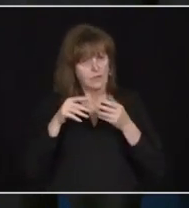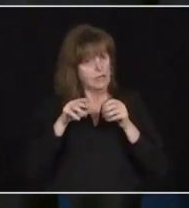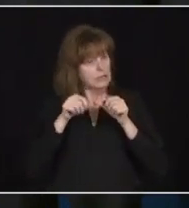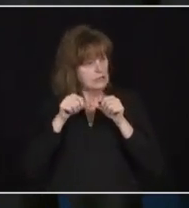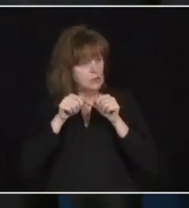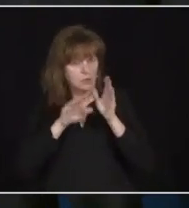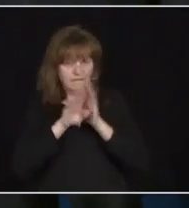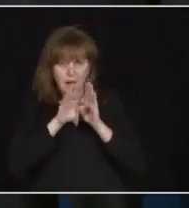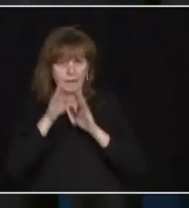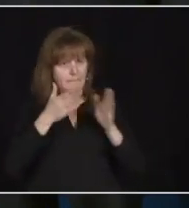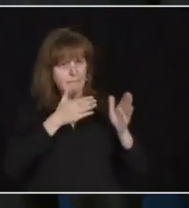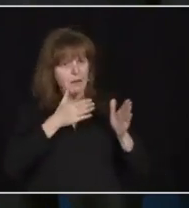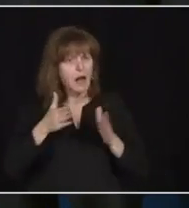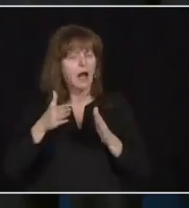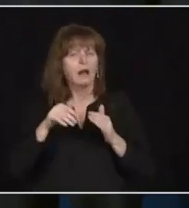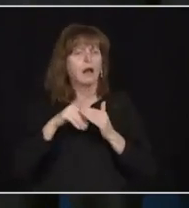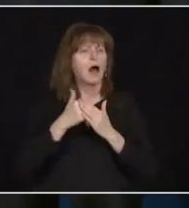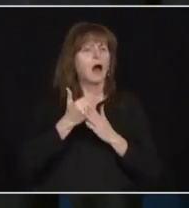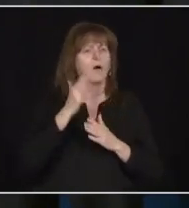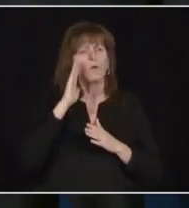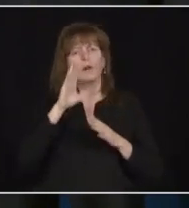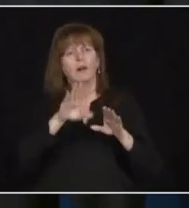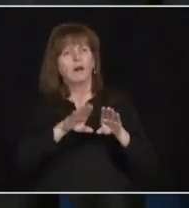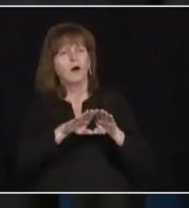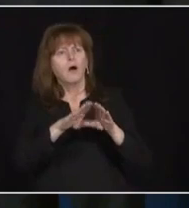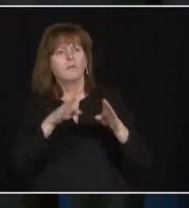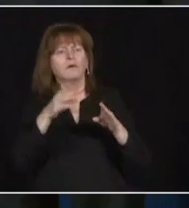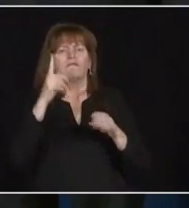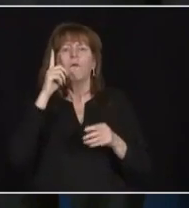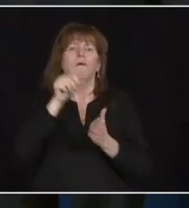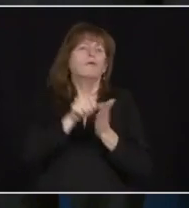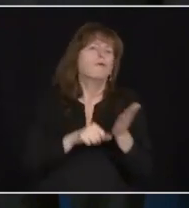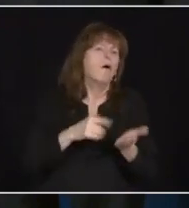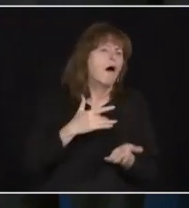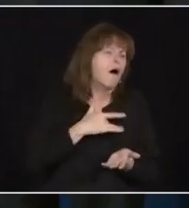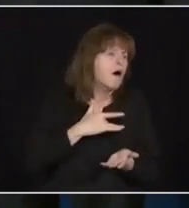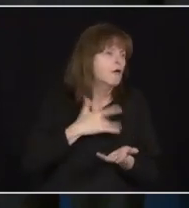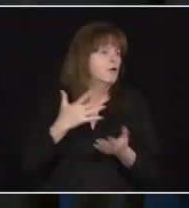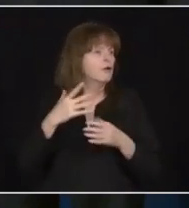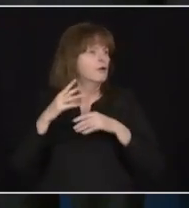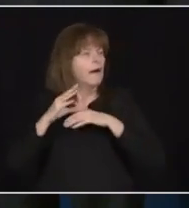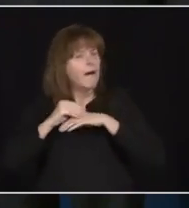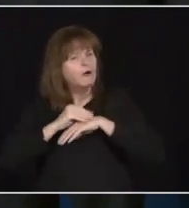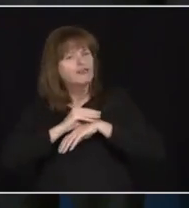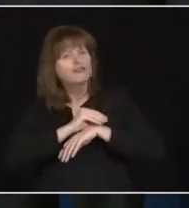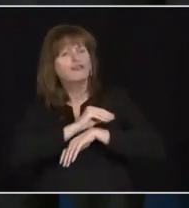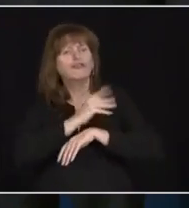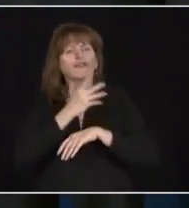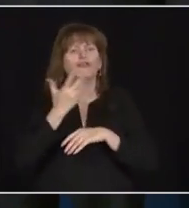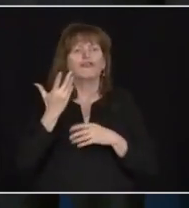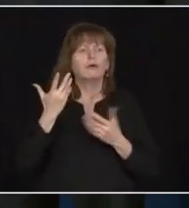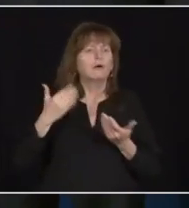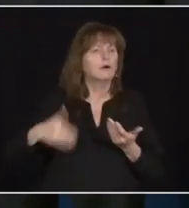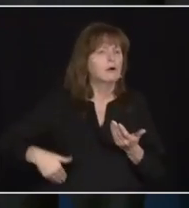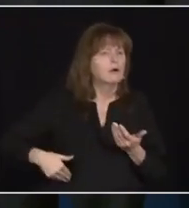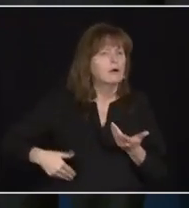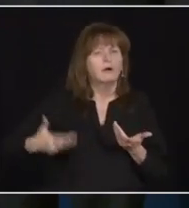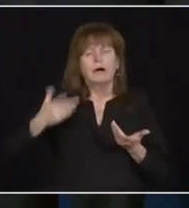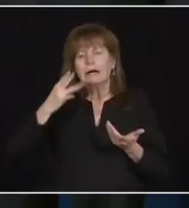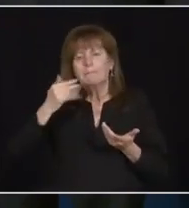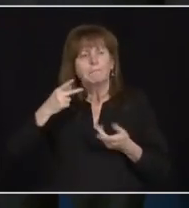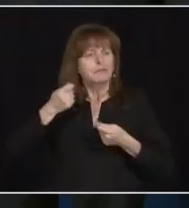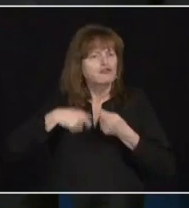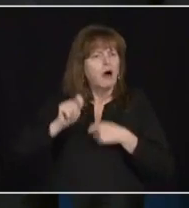elective procedures for cardiac cancer surgeries and other orthopedic surgeries. That is one of the suggestions that we